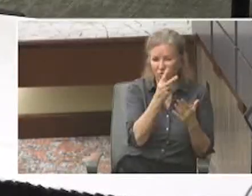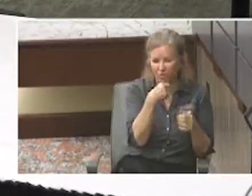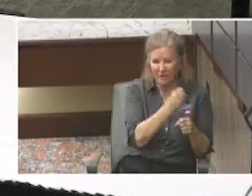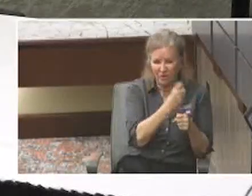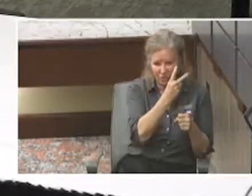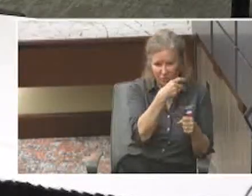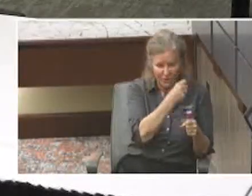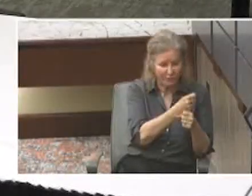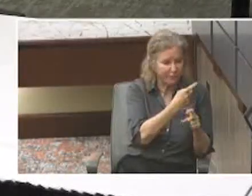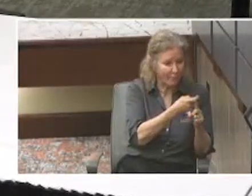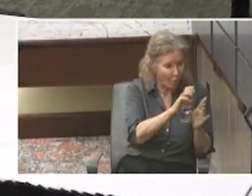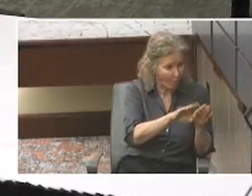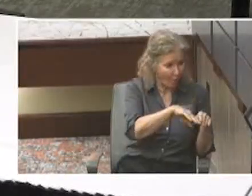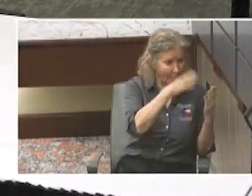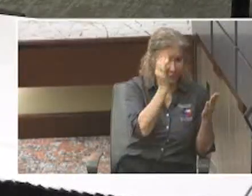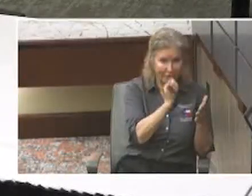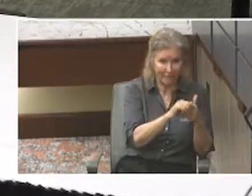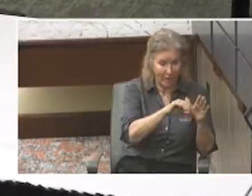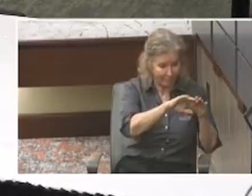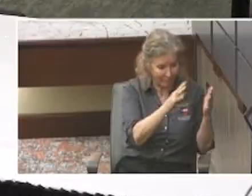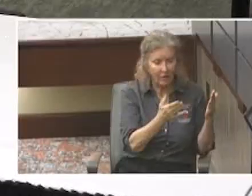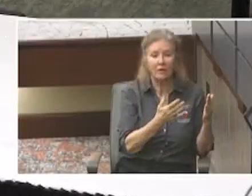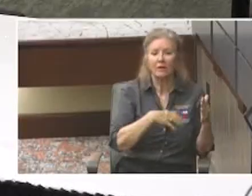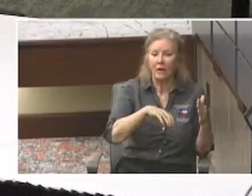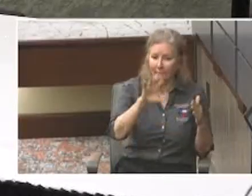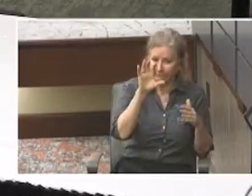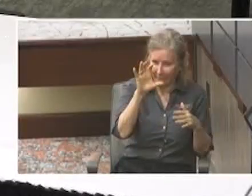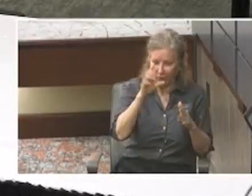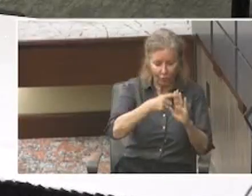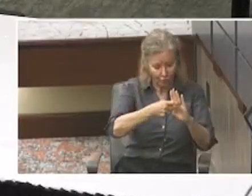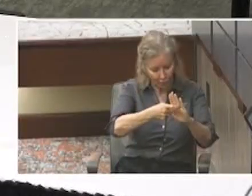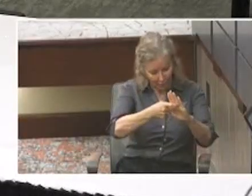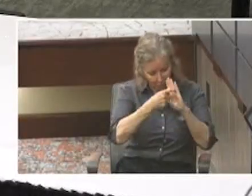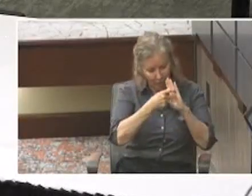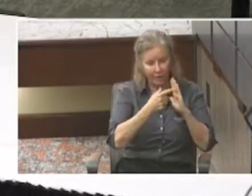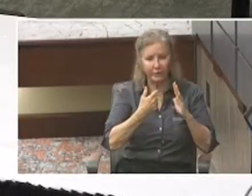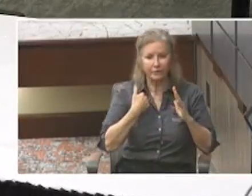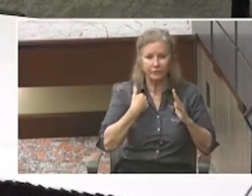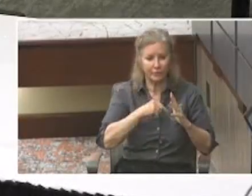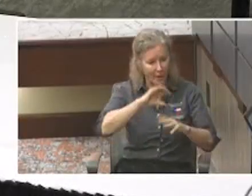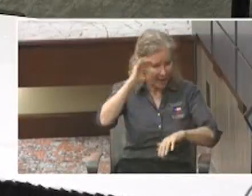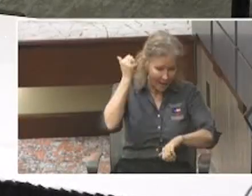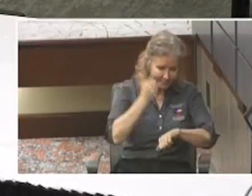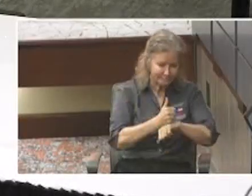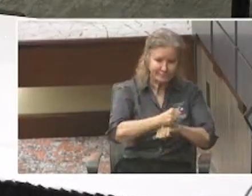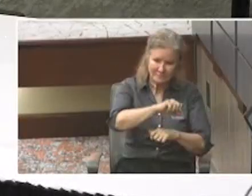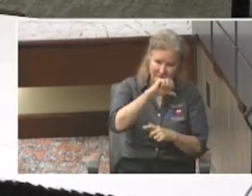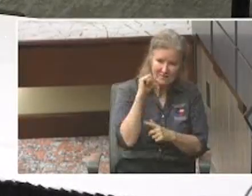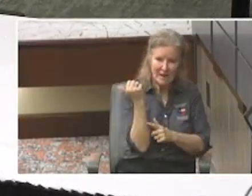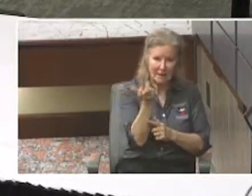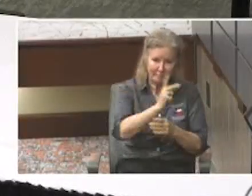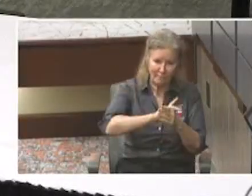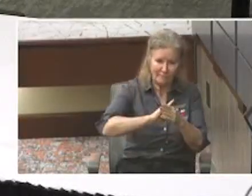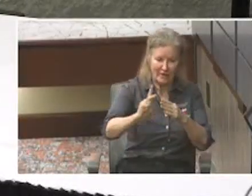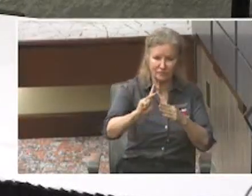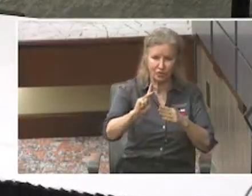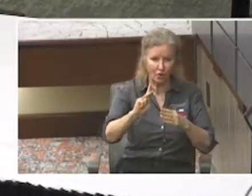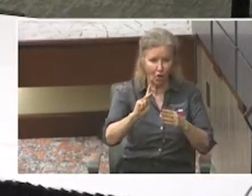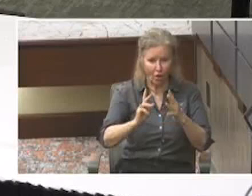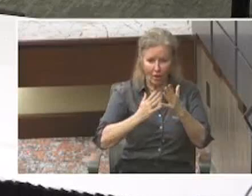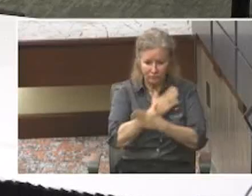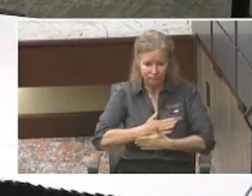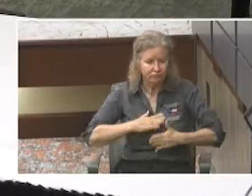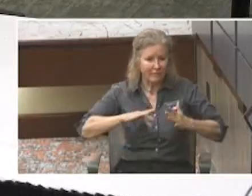from the opening of the pavilion, Baylor is required to produce 10 professional ticketed entertainment